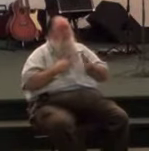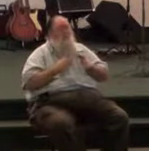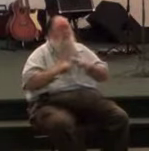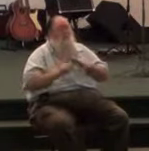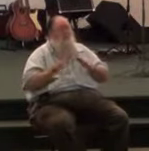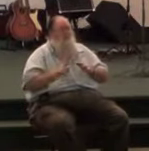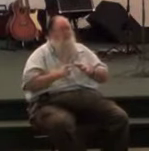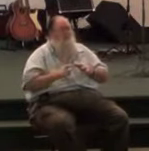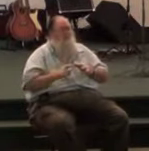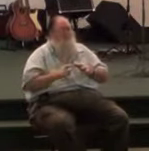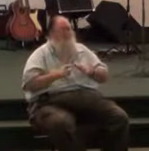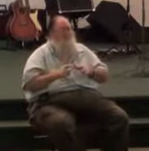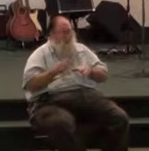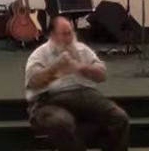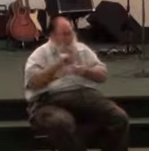Hang on to that.